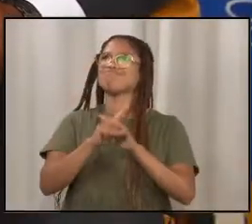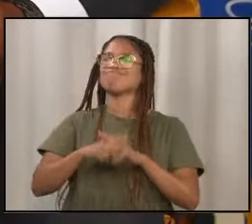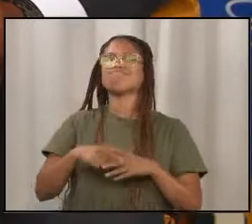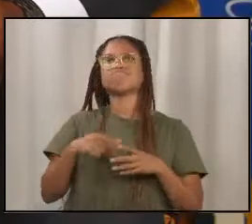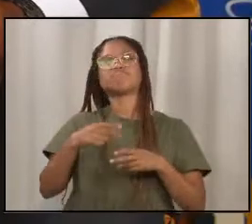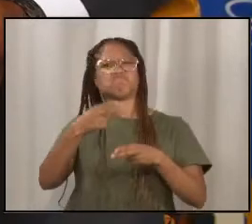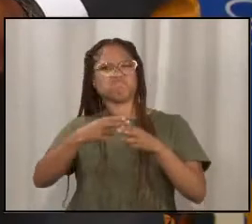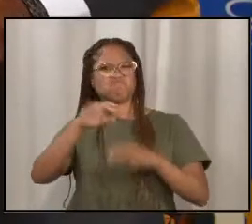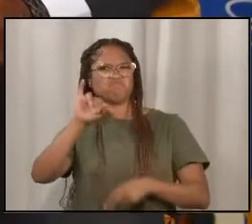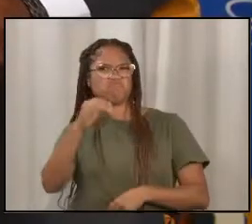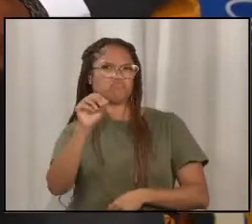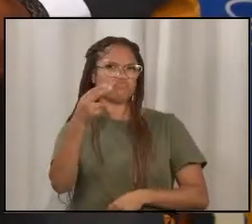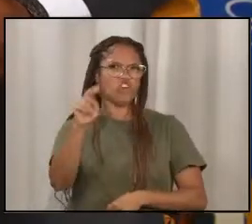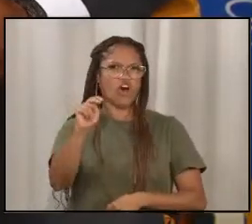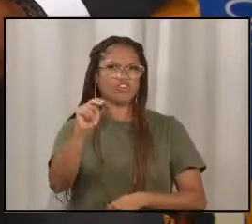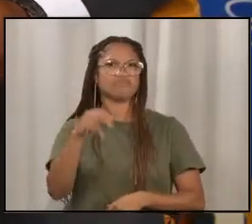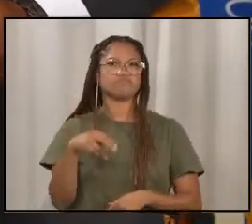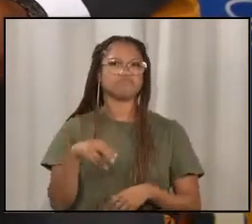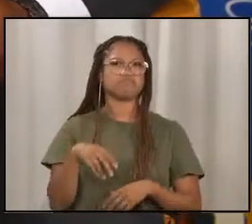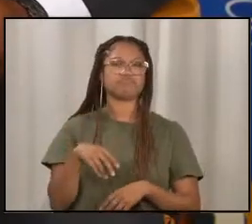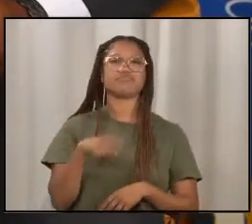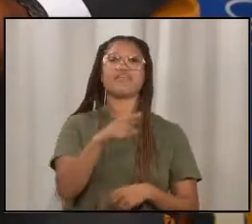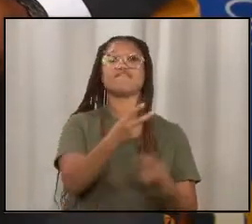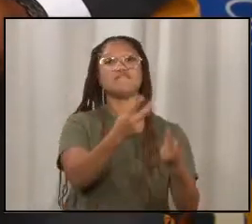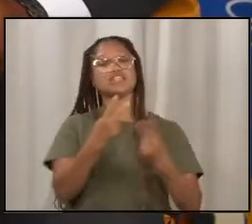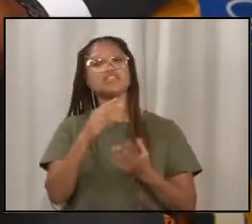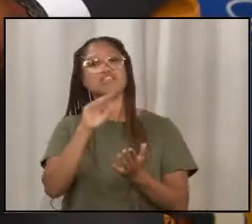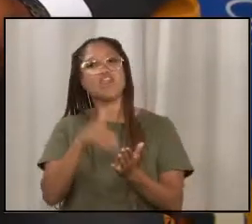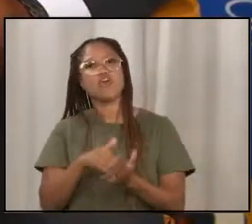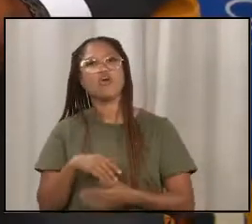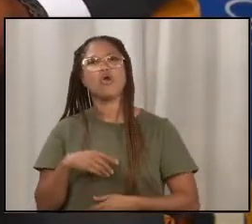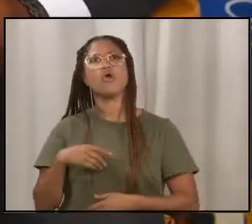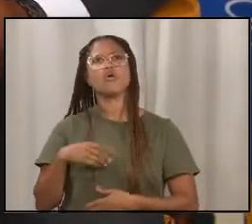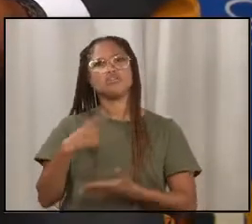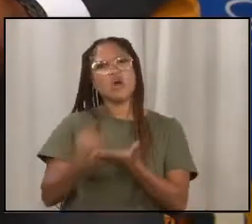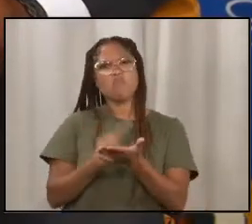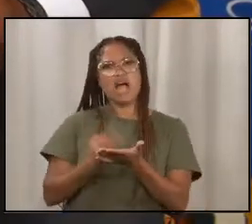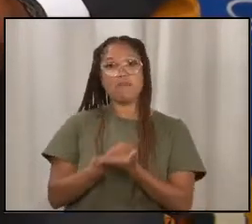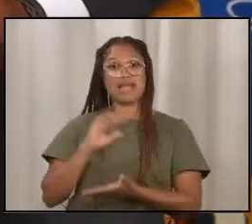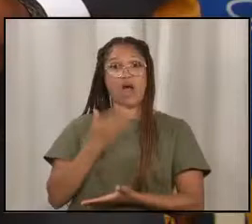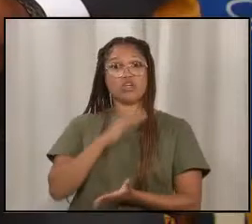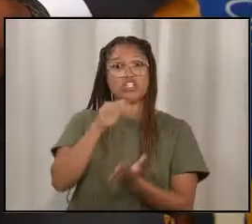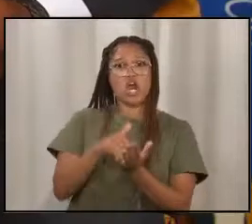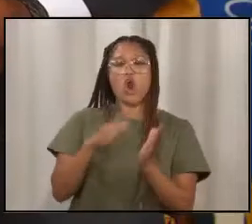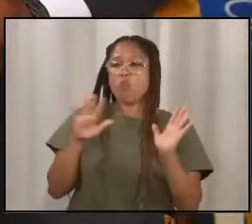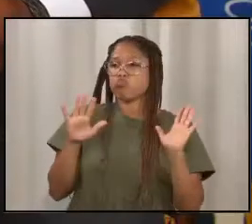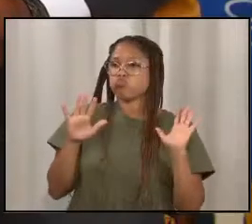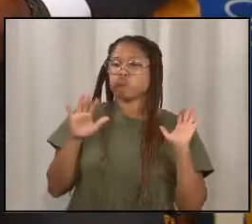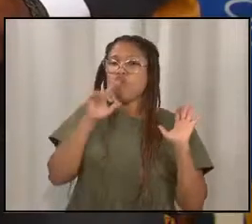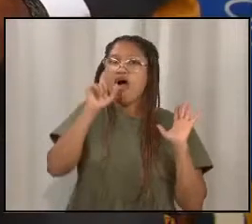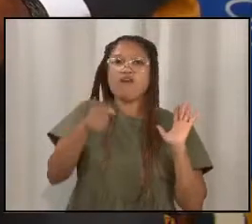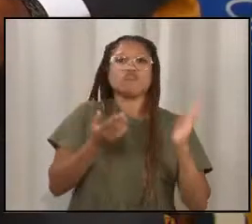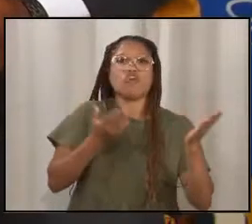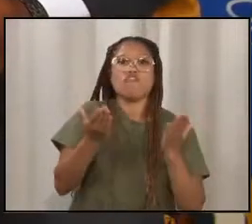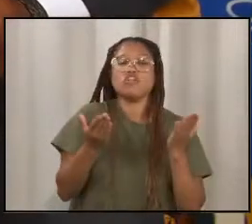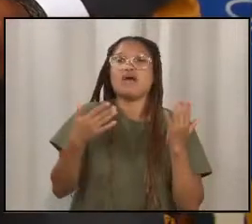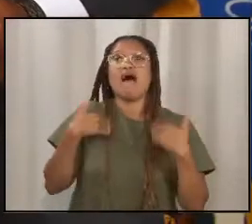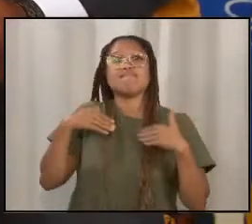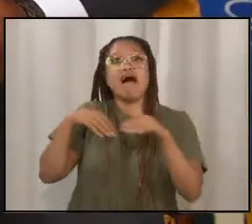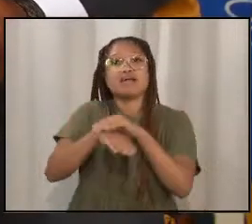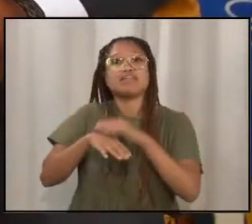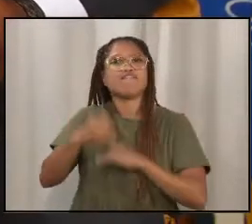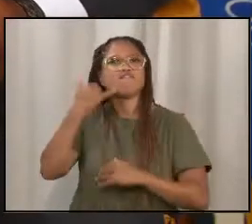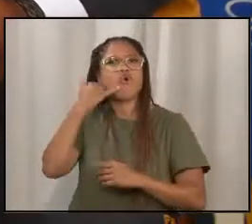service center. Our service center, we strive to just be a comfortable area for people to visit. So we have access to charging your cell phone. So